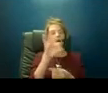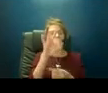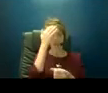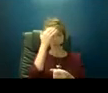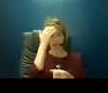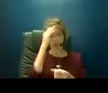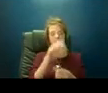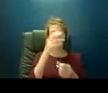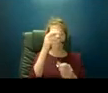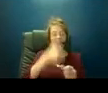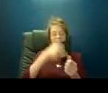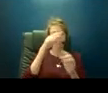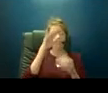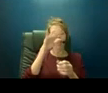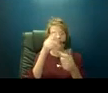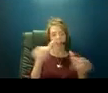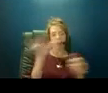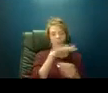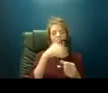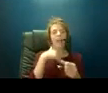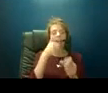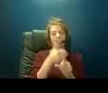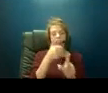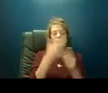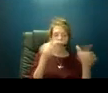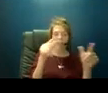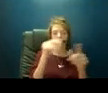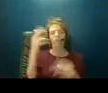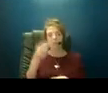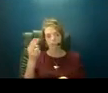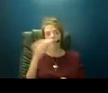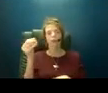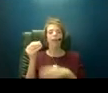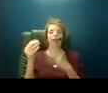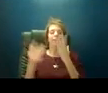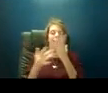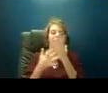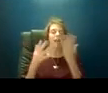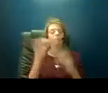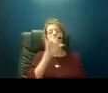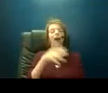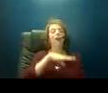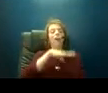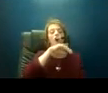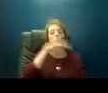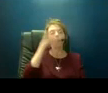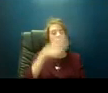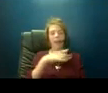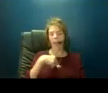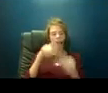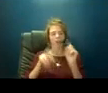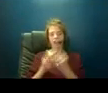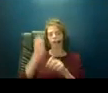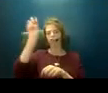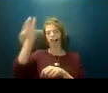specific language, history, technical and craft skill. And so even like the garbage men, like I couldn't go and jump on a garbage